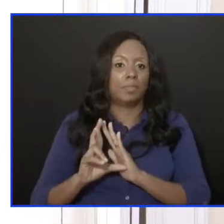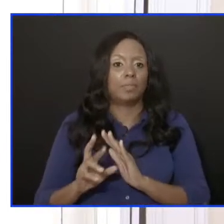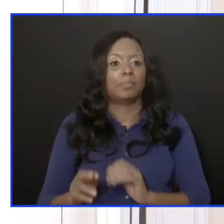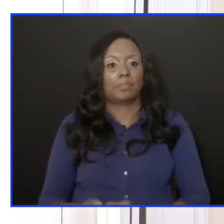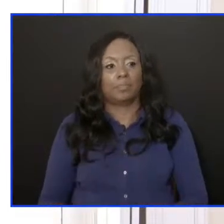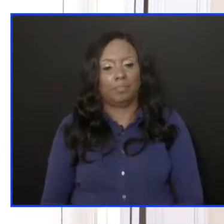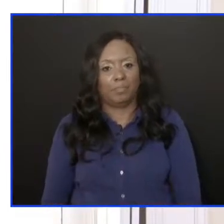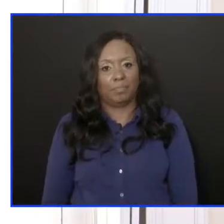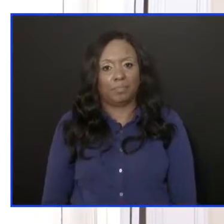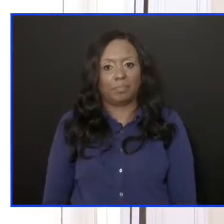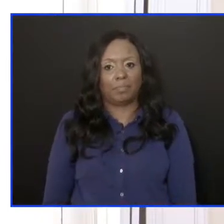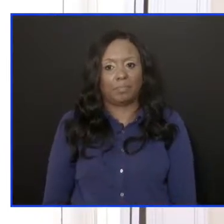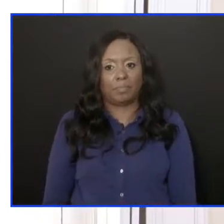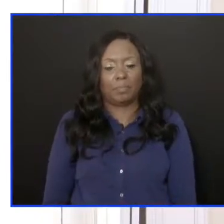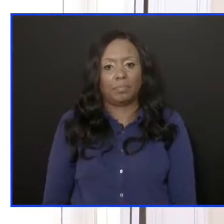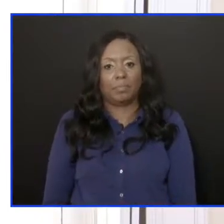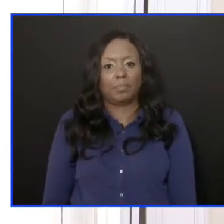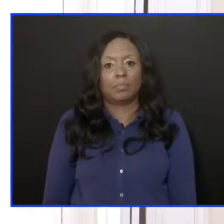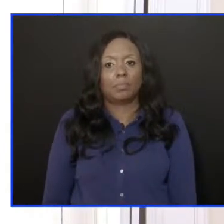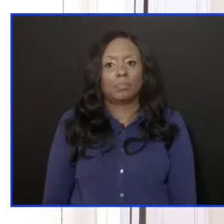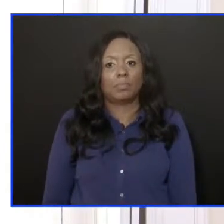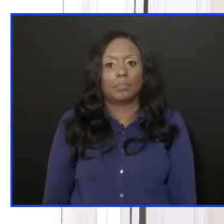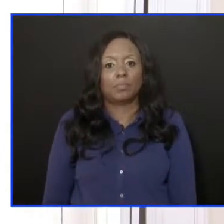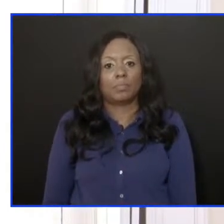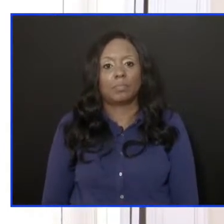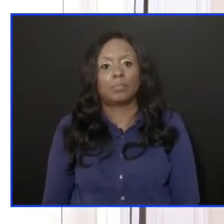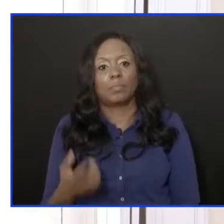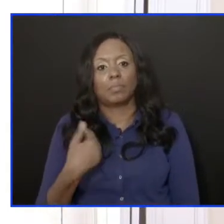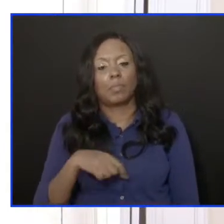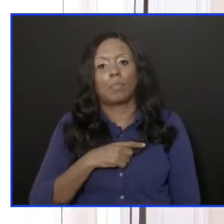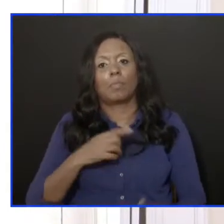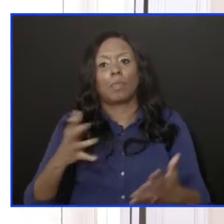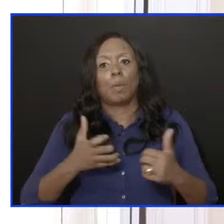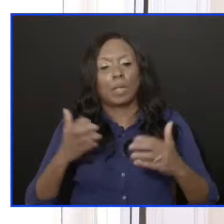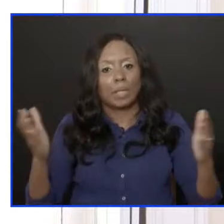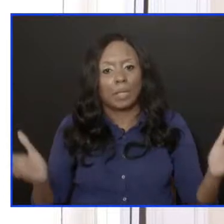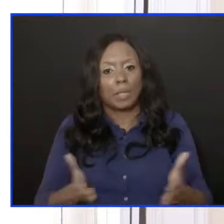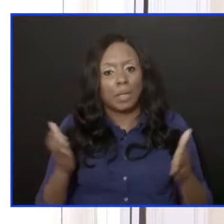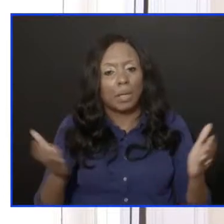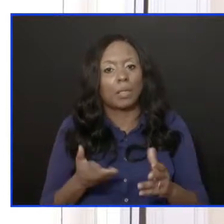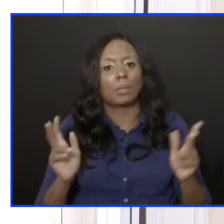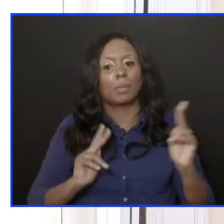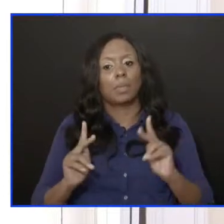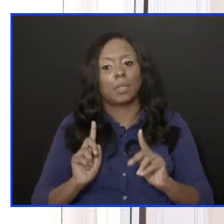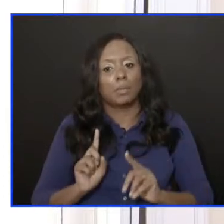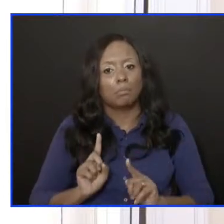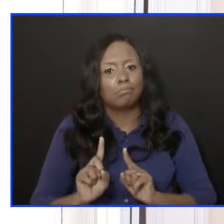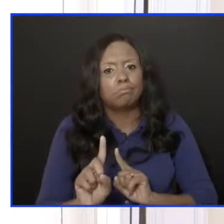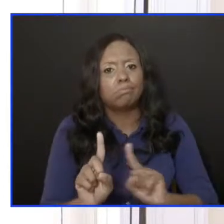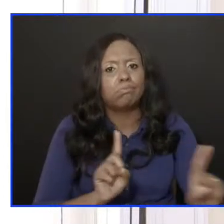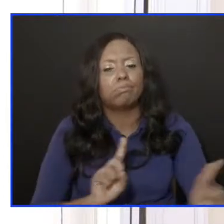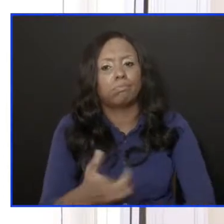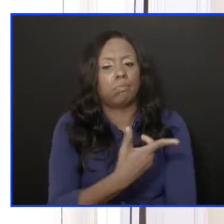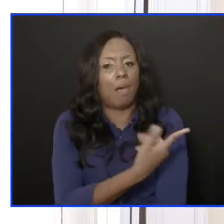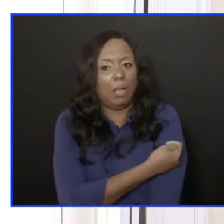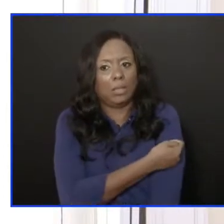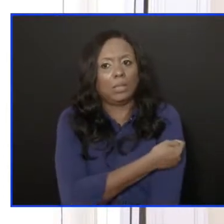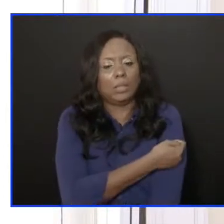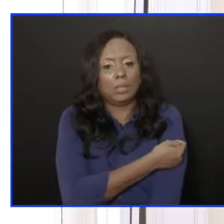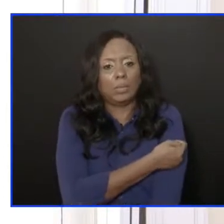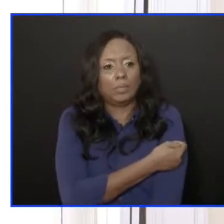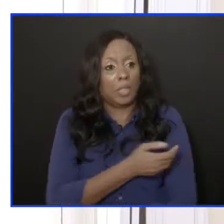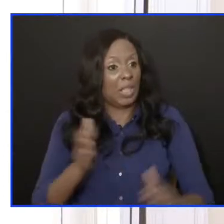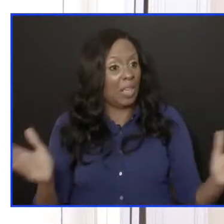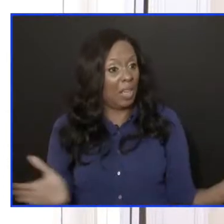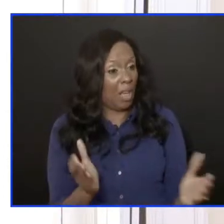are, recognizing that we are continuing to encourage persons to increase the vaccination rate, recognizing that we're continuing